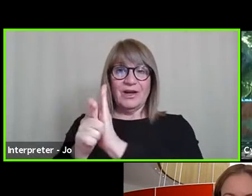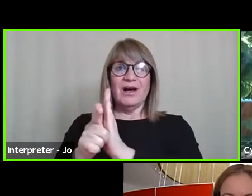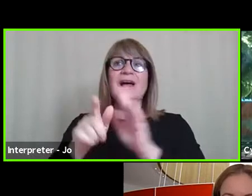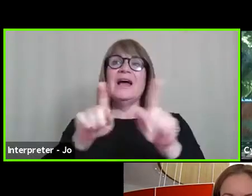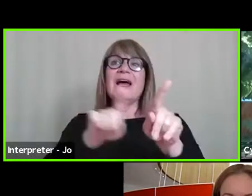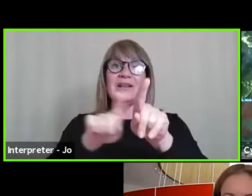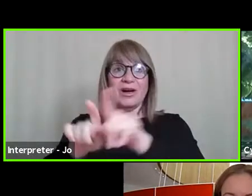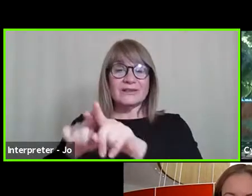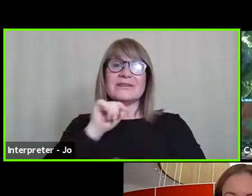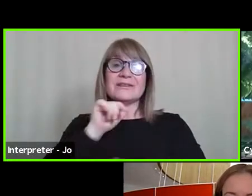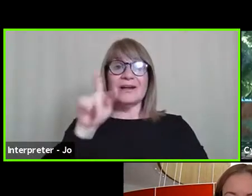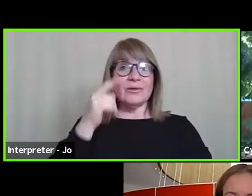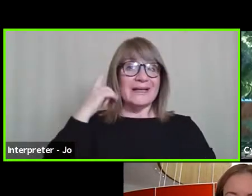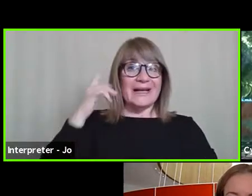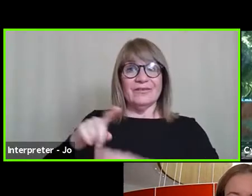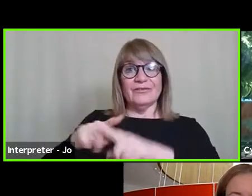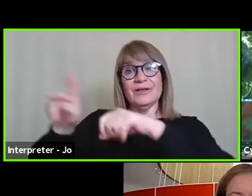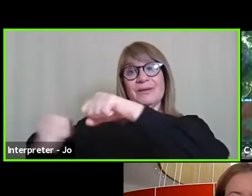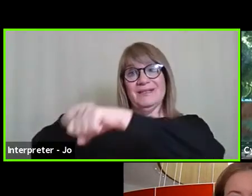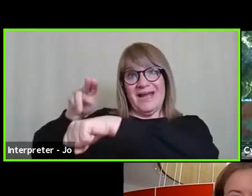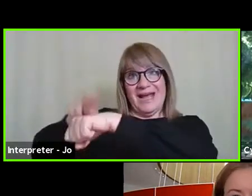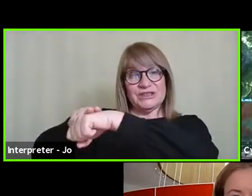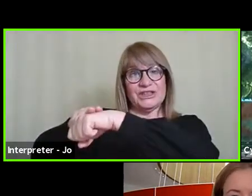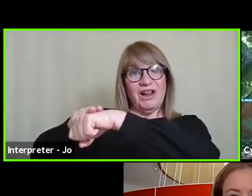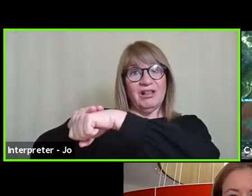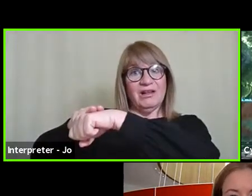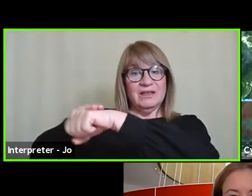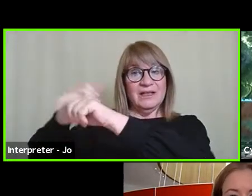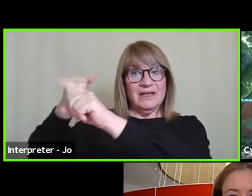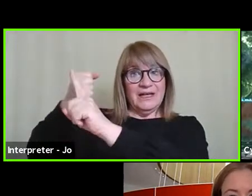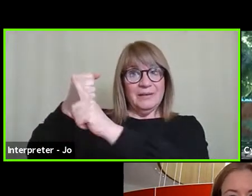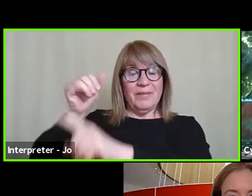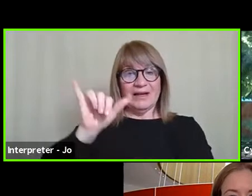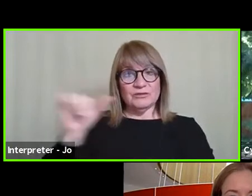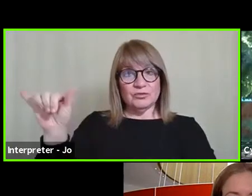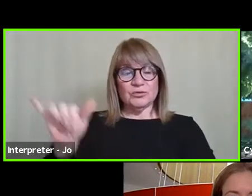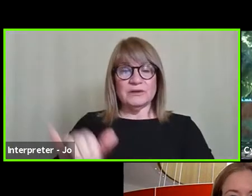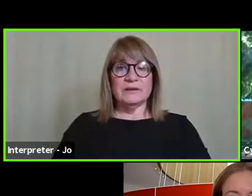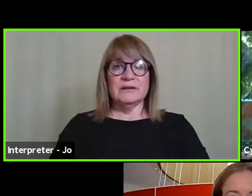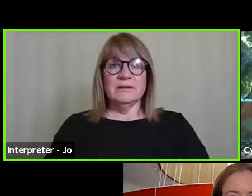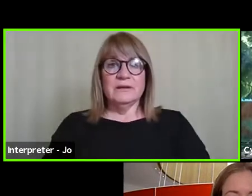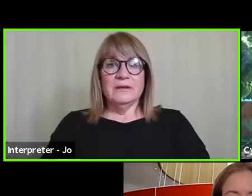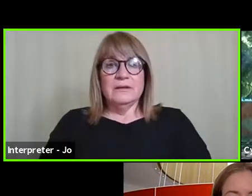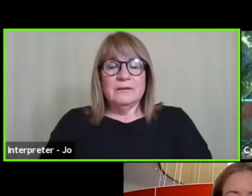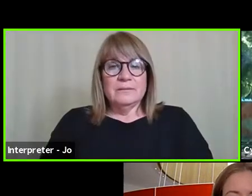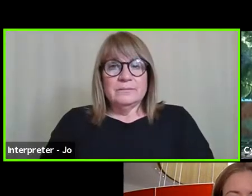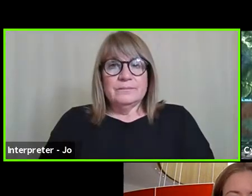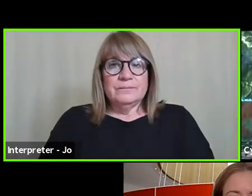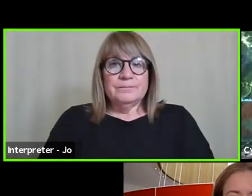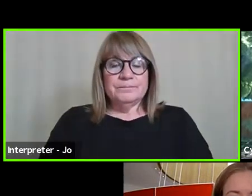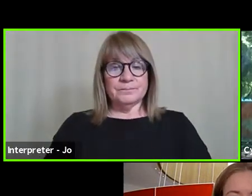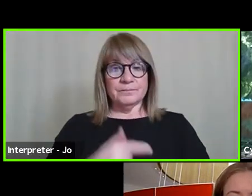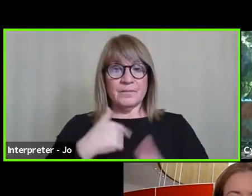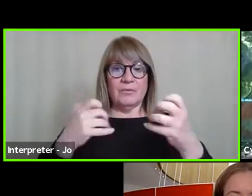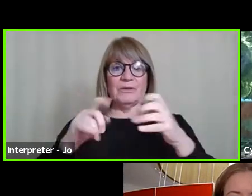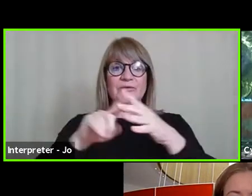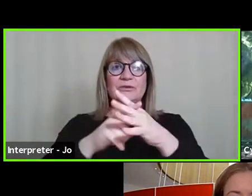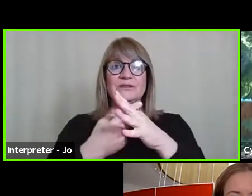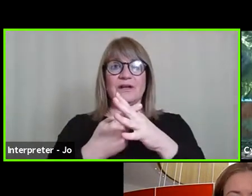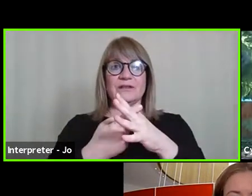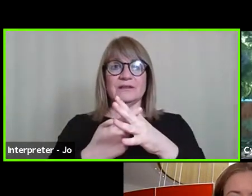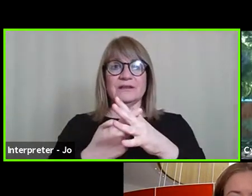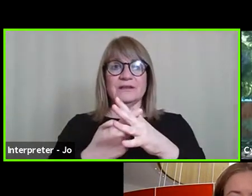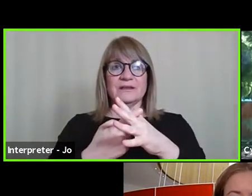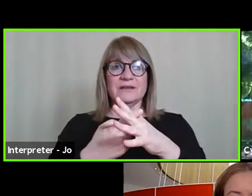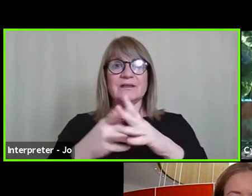for this uh policy work that we're doing in california um i wanted to start off really by talking by